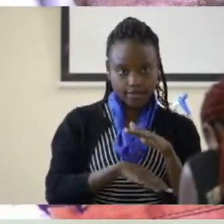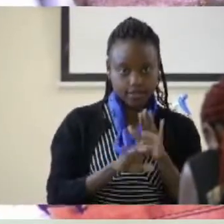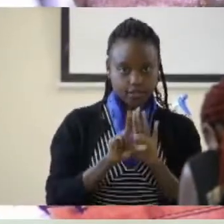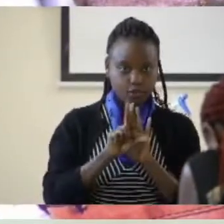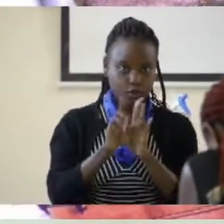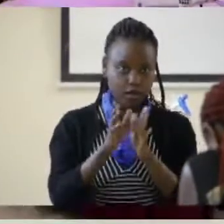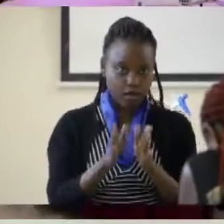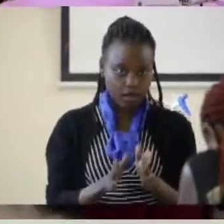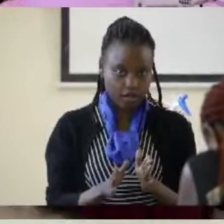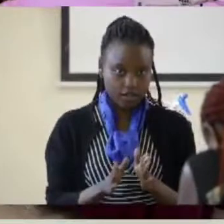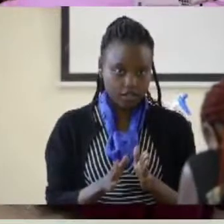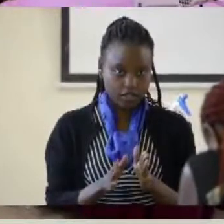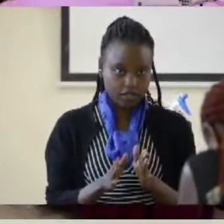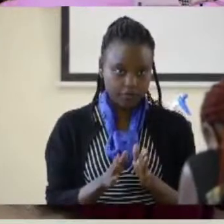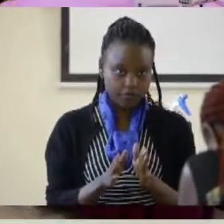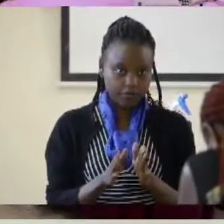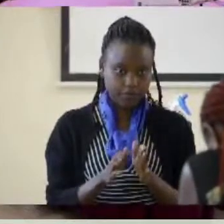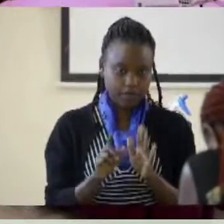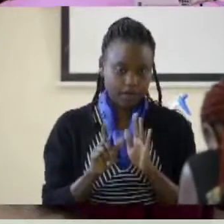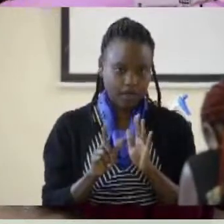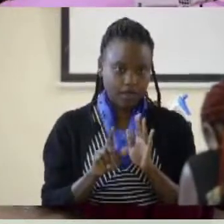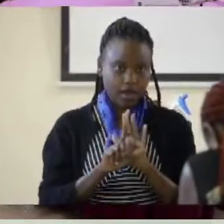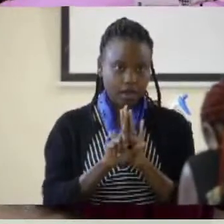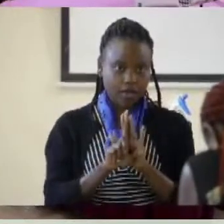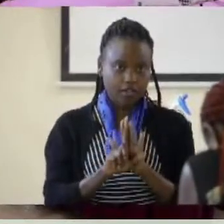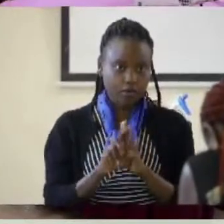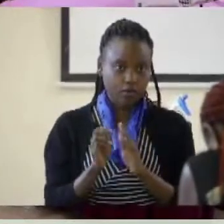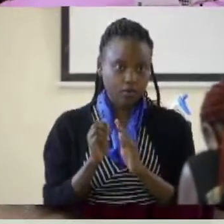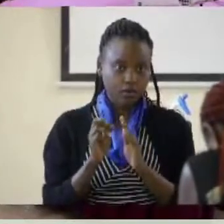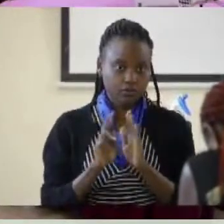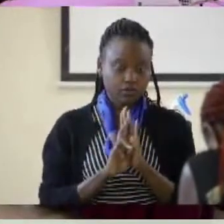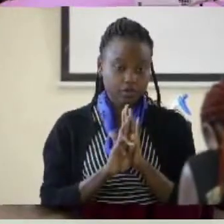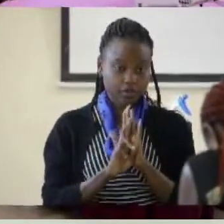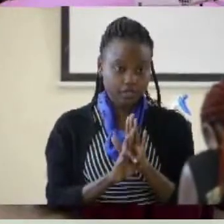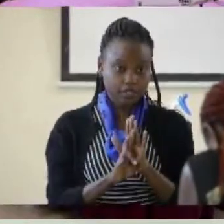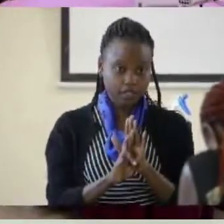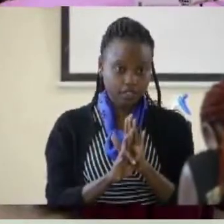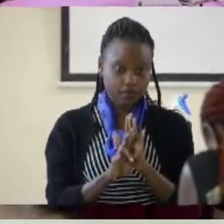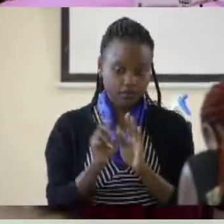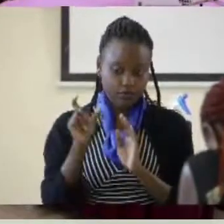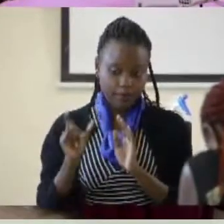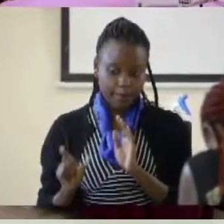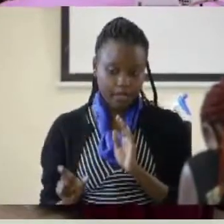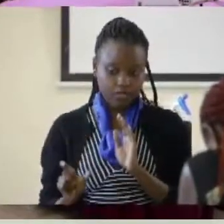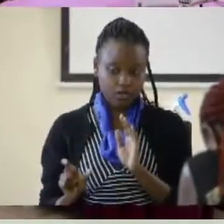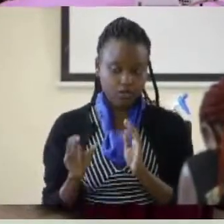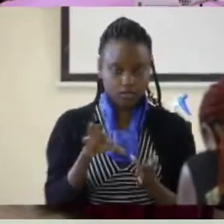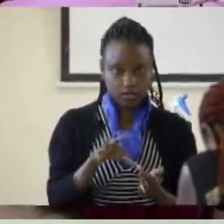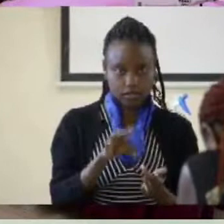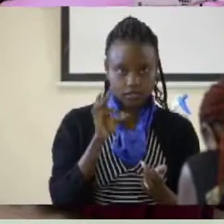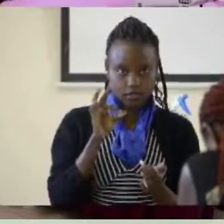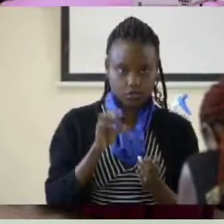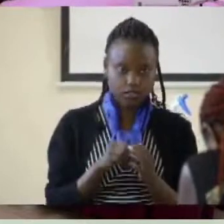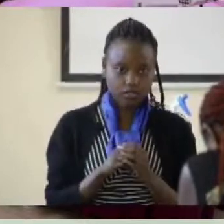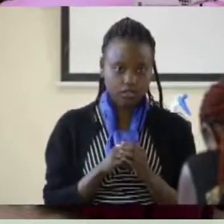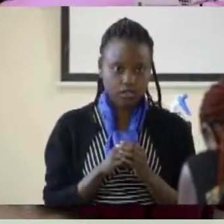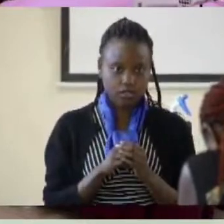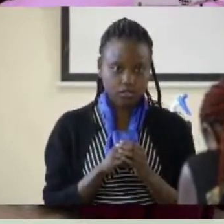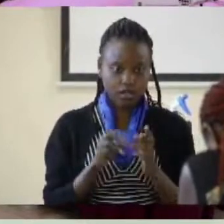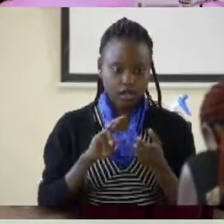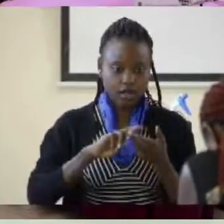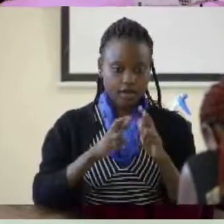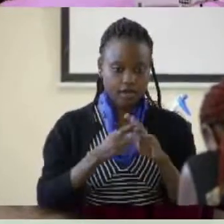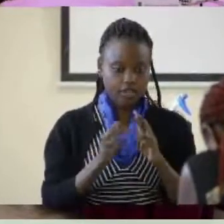of a person's own, a legal representative of a person's own choice. How does this relate to legal